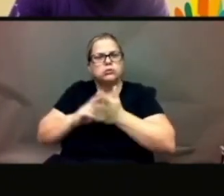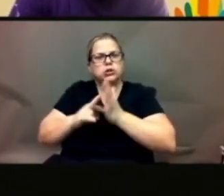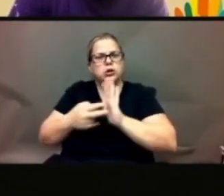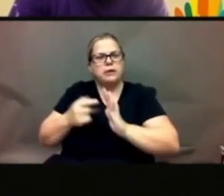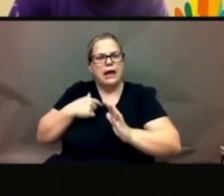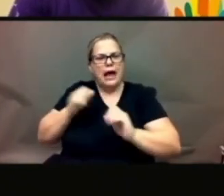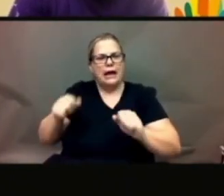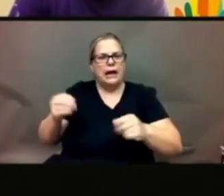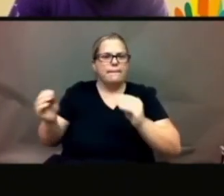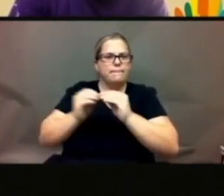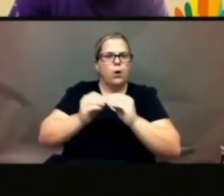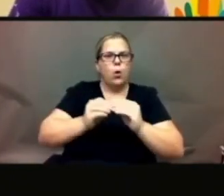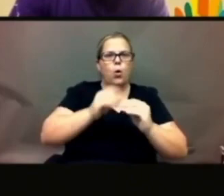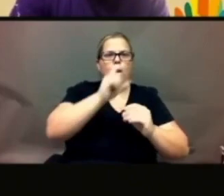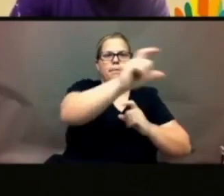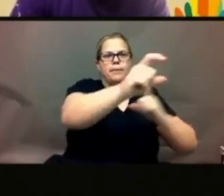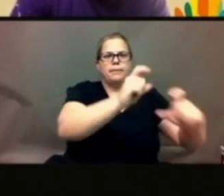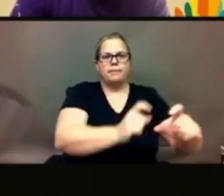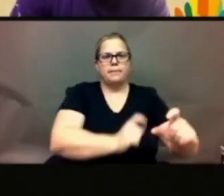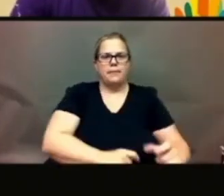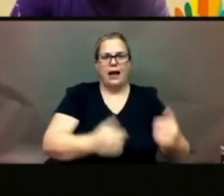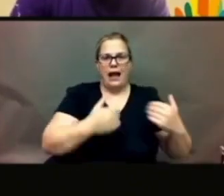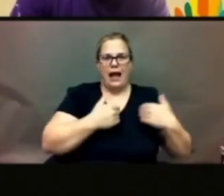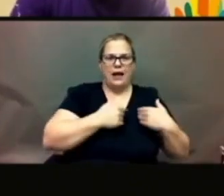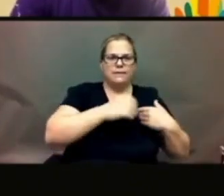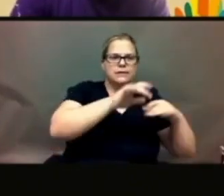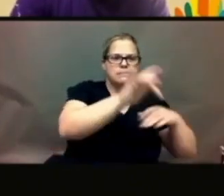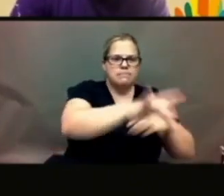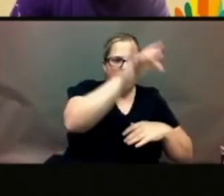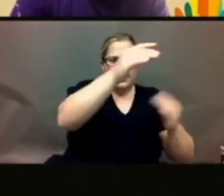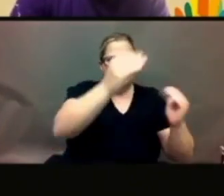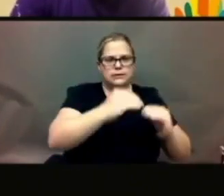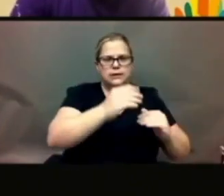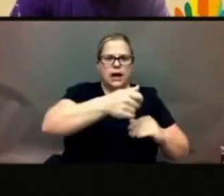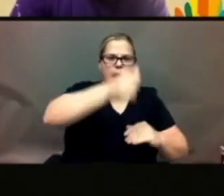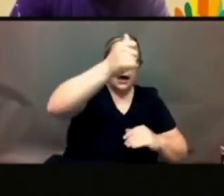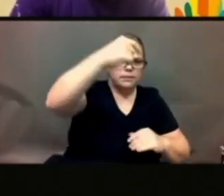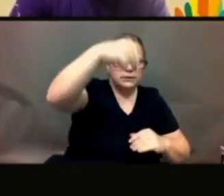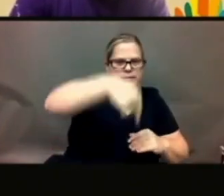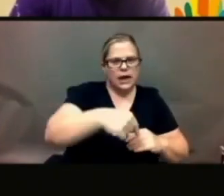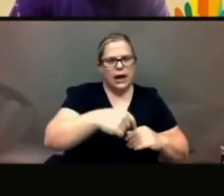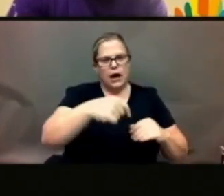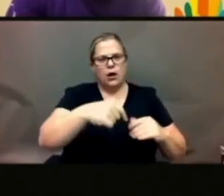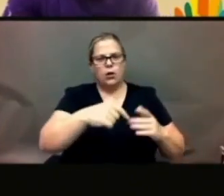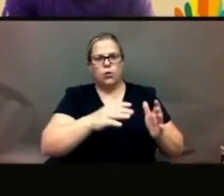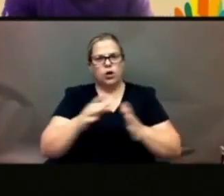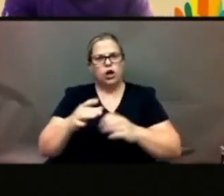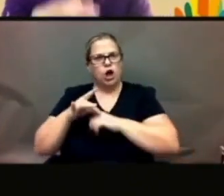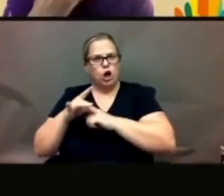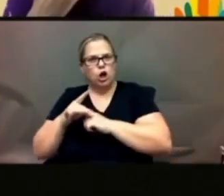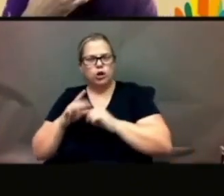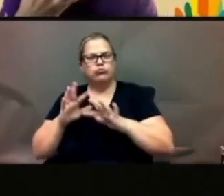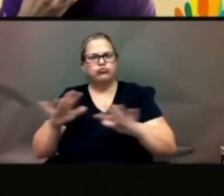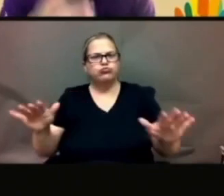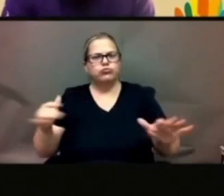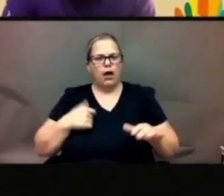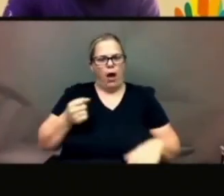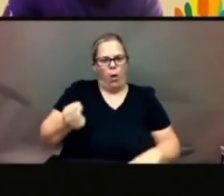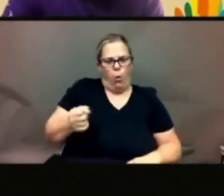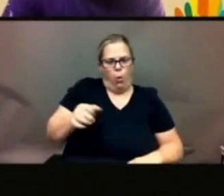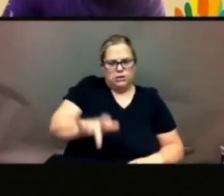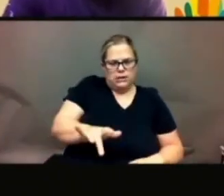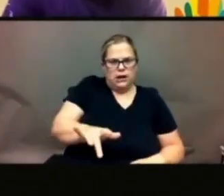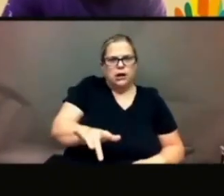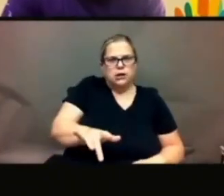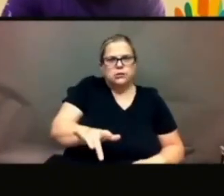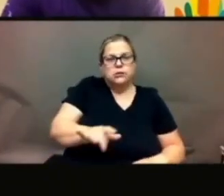bring out space, up, down, left, right, and connect more bananas. And then I can hold earth. And when I touch